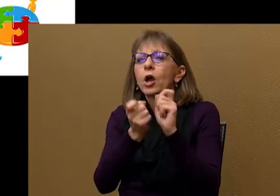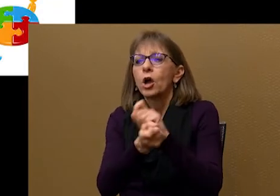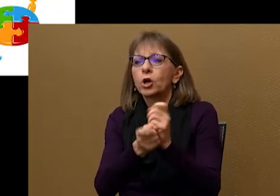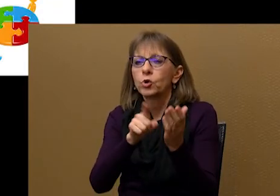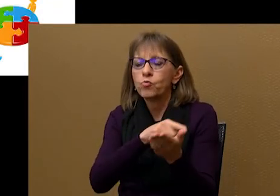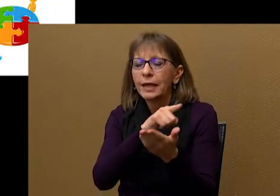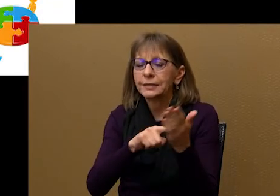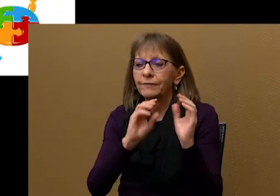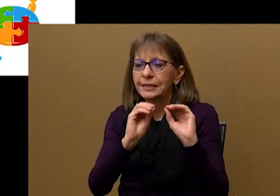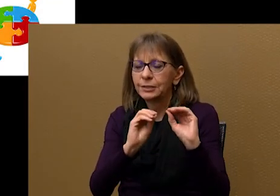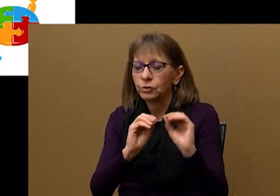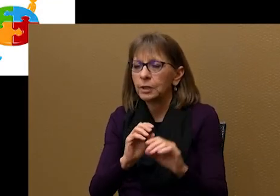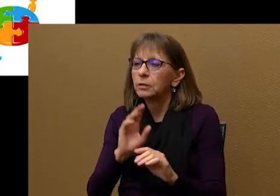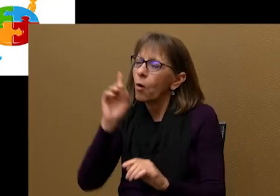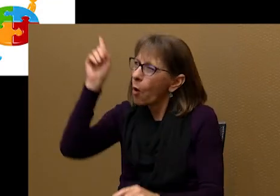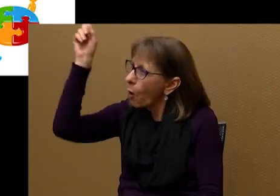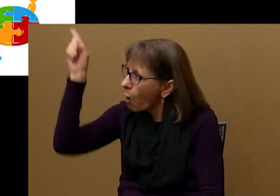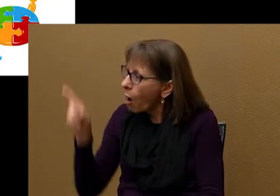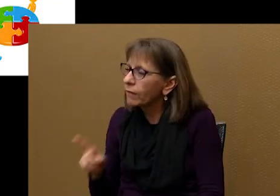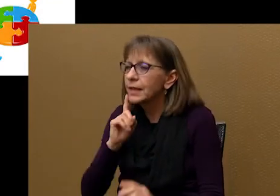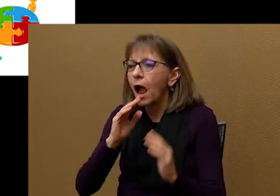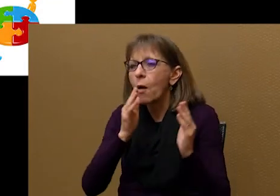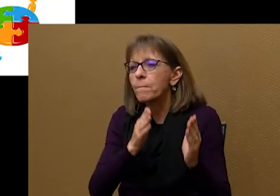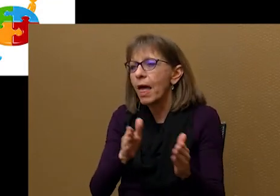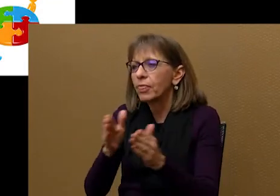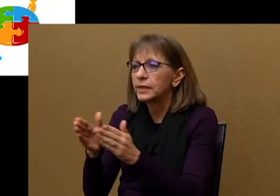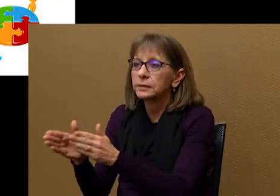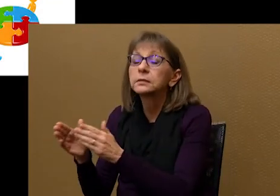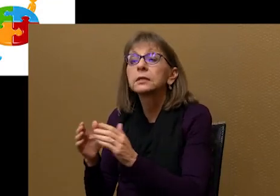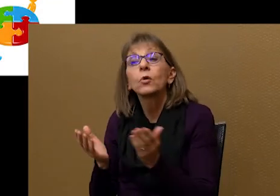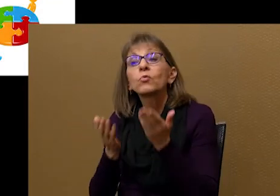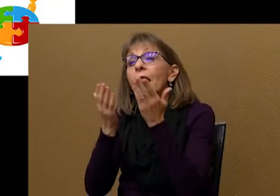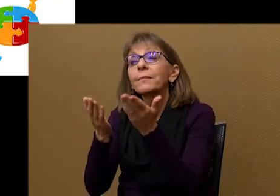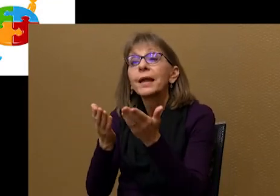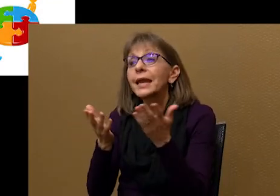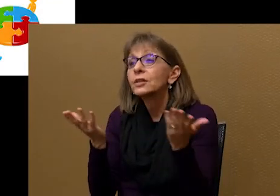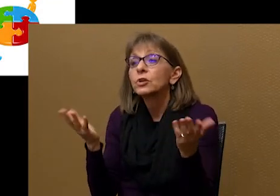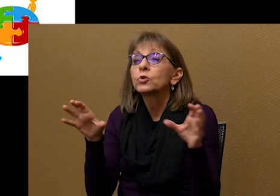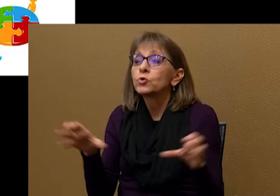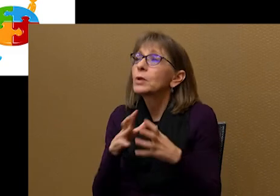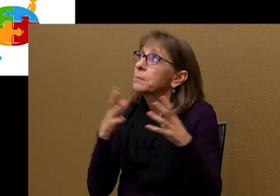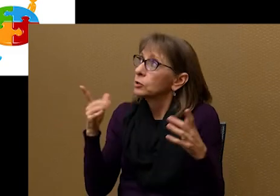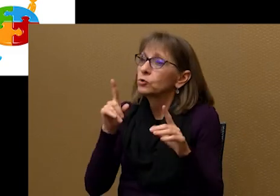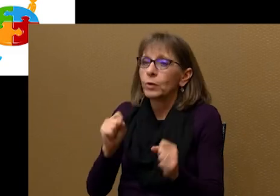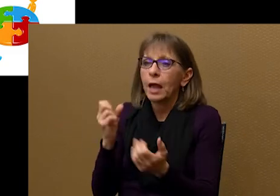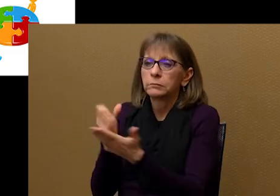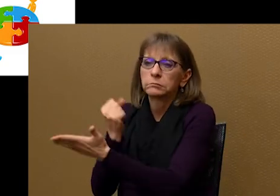of these are methods. The recommendation is do as much as you can.